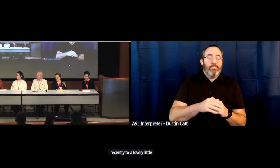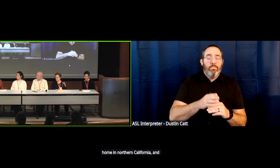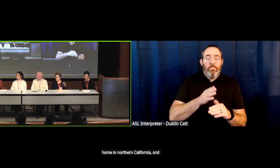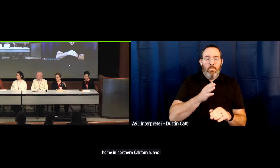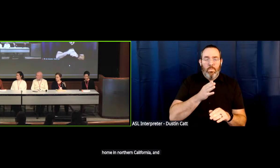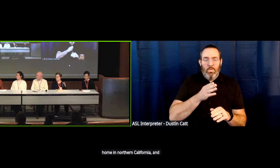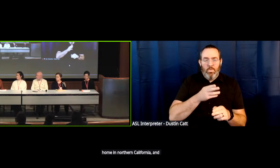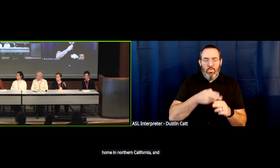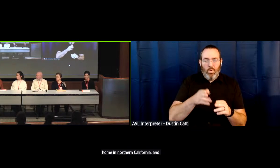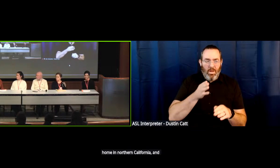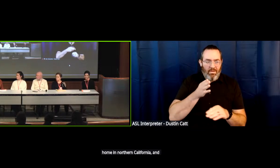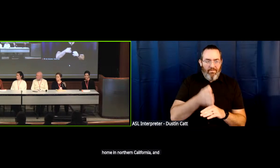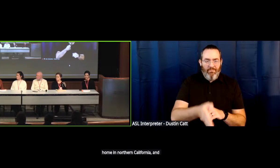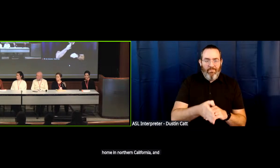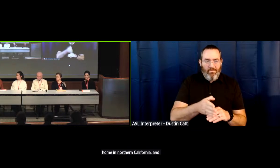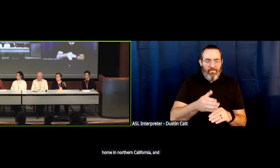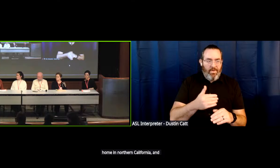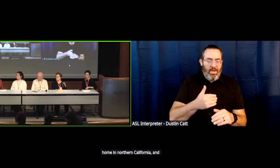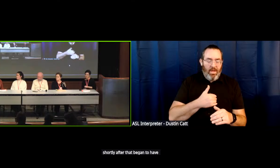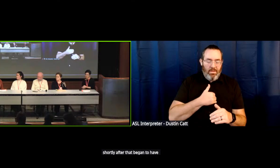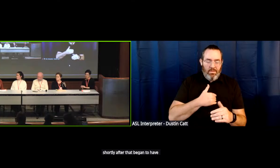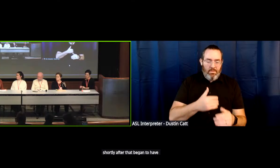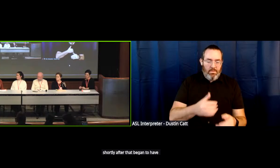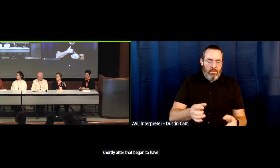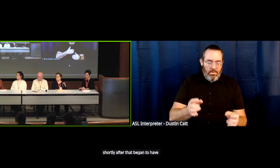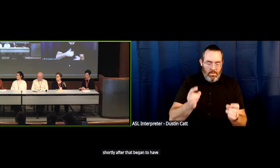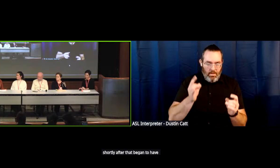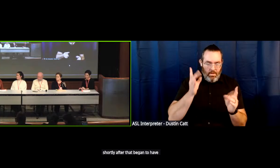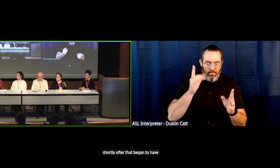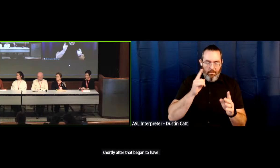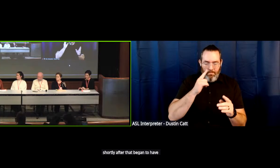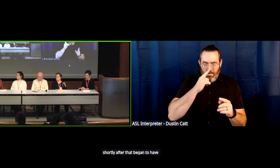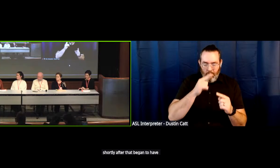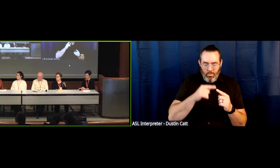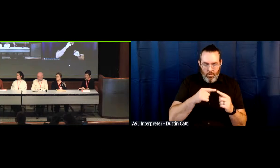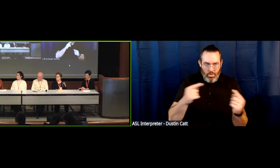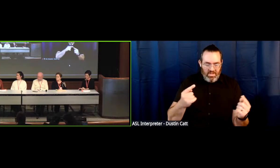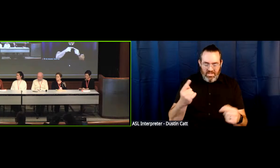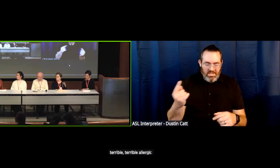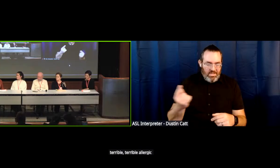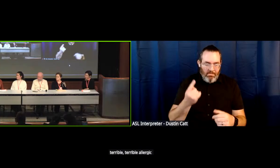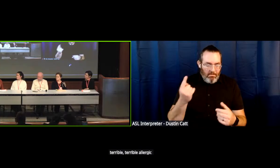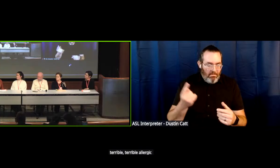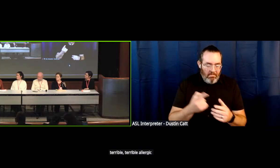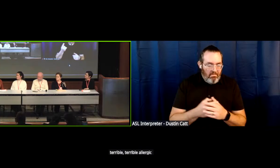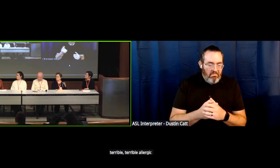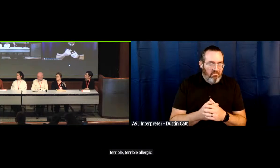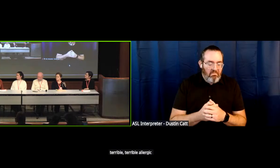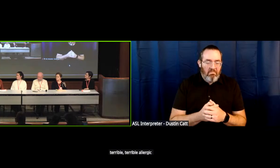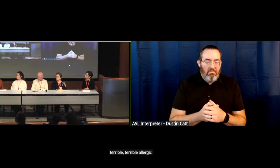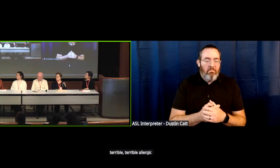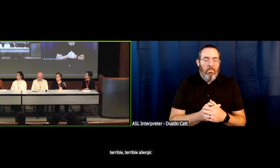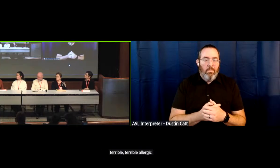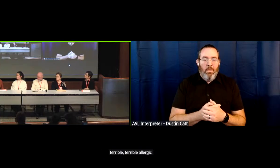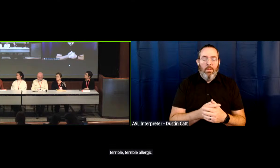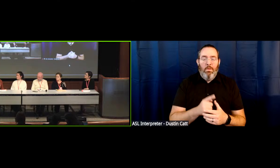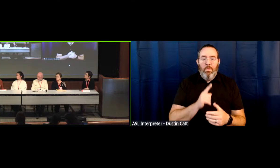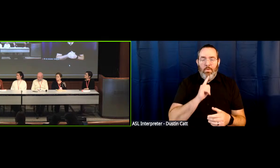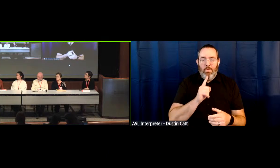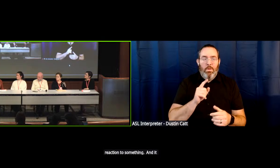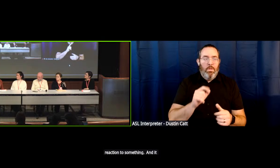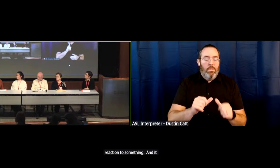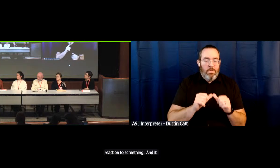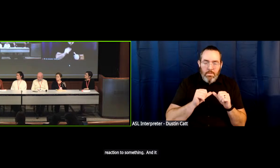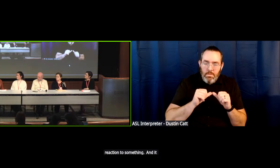have terrible allergic reaction to something. And it just kept